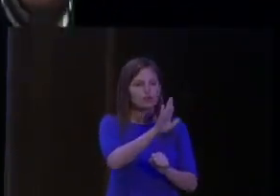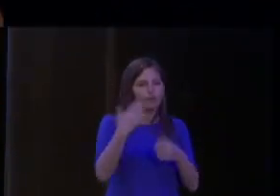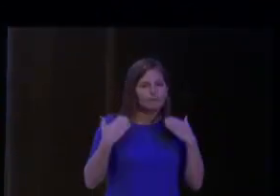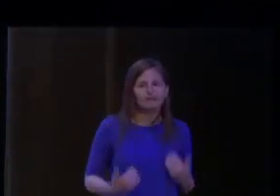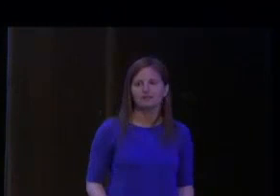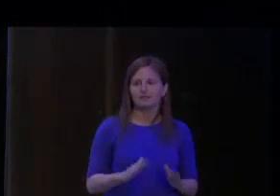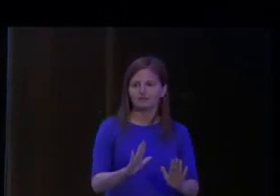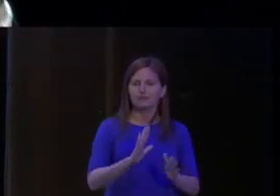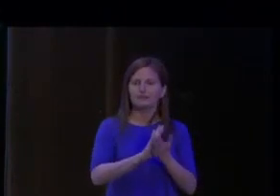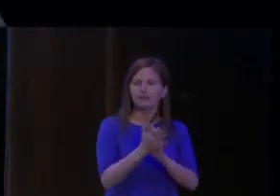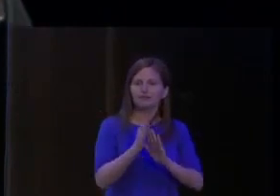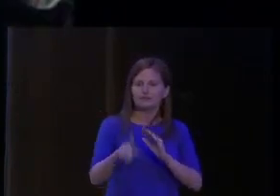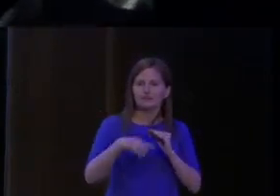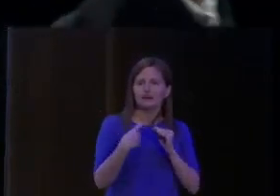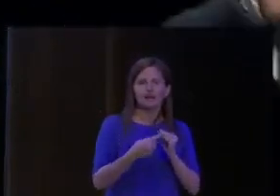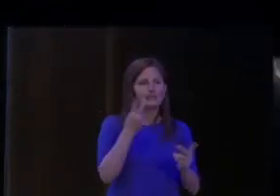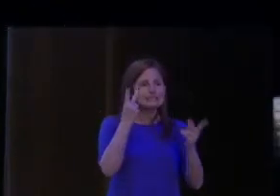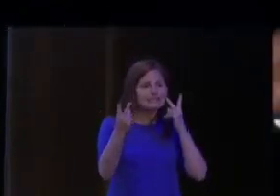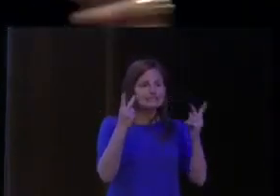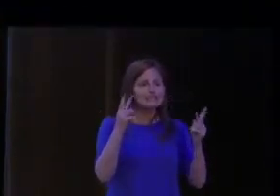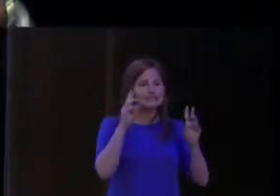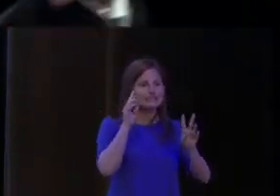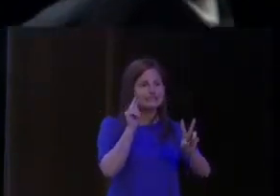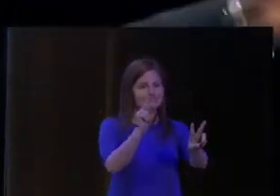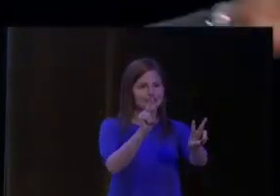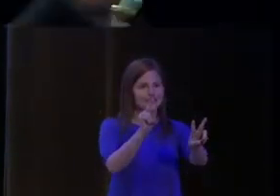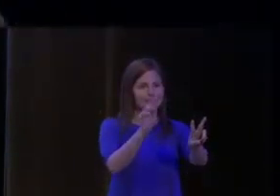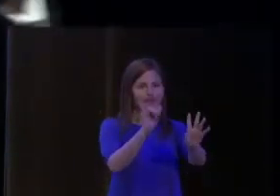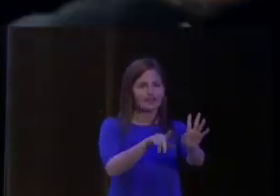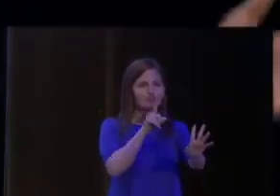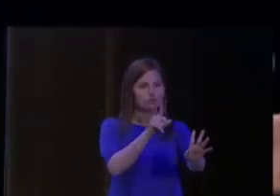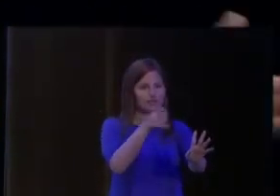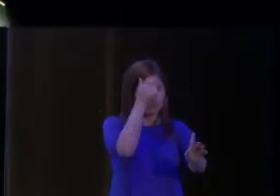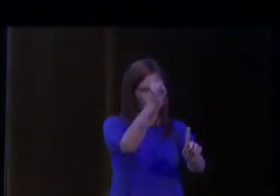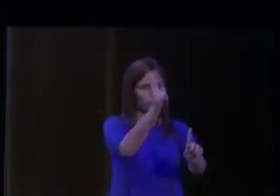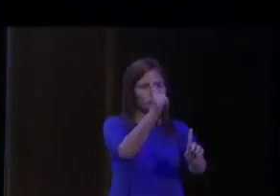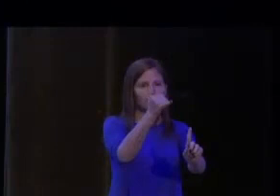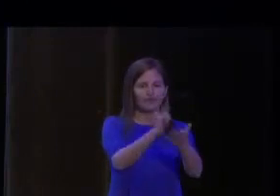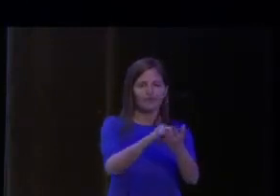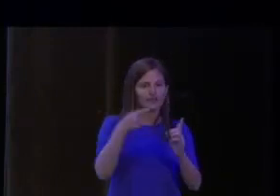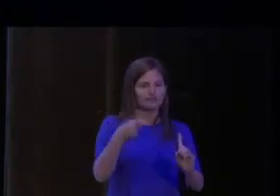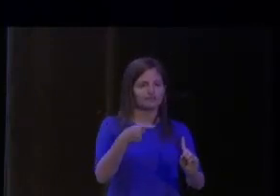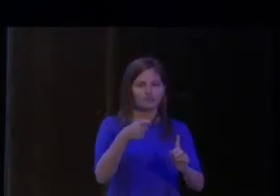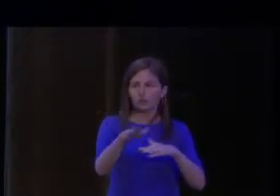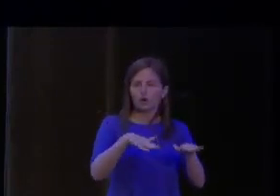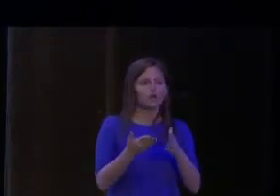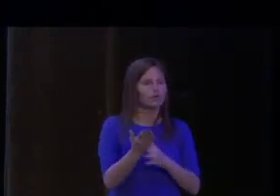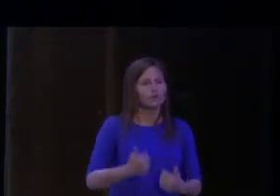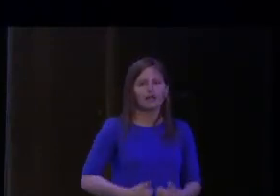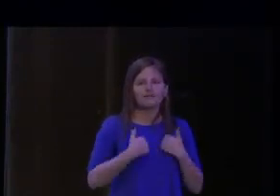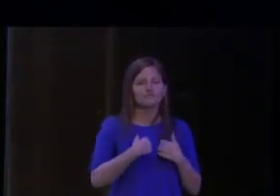being becomes about seeing that which is real and eternal. So as you're walking through life, not having to